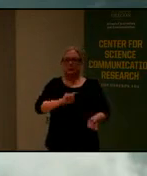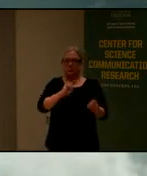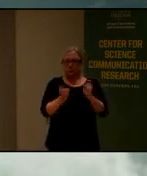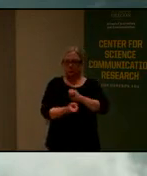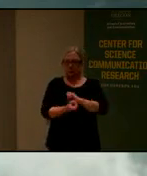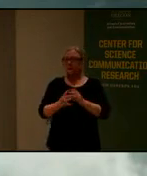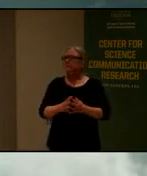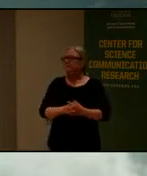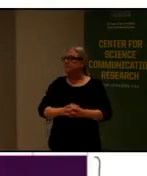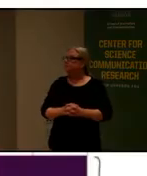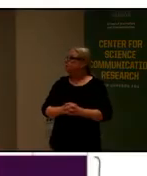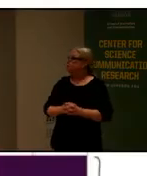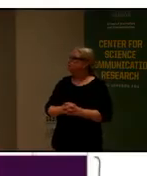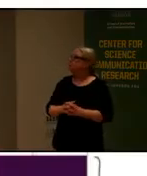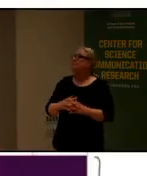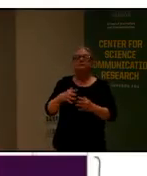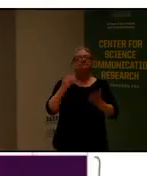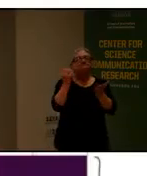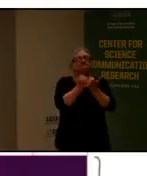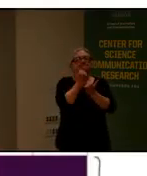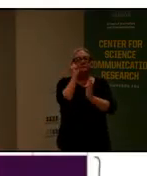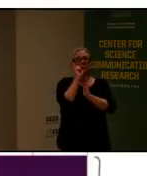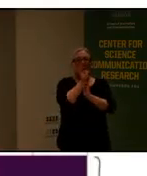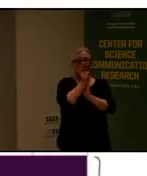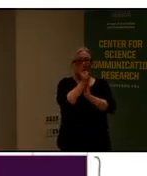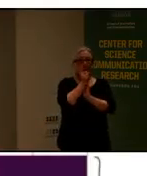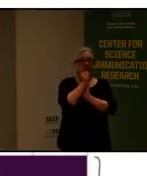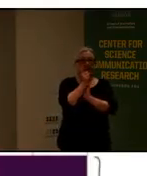I want to spend a moment here.